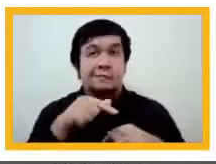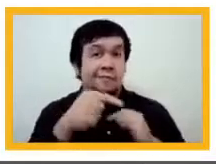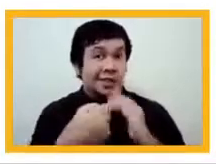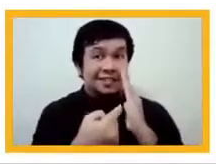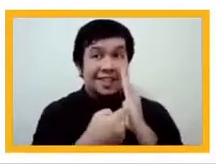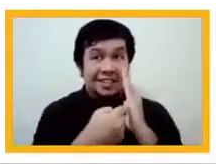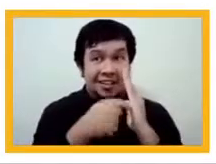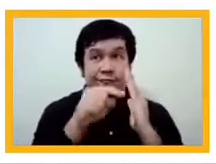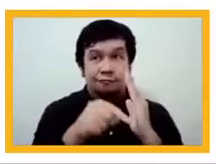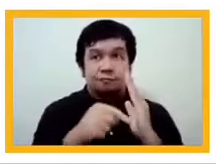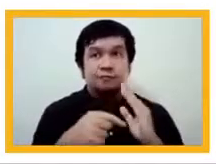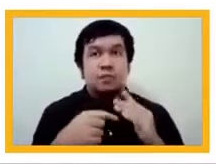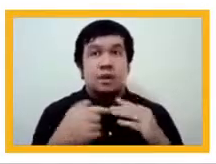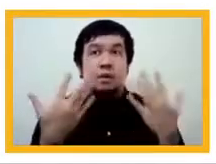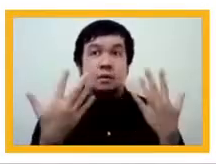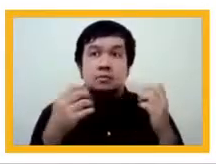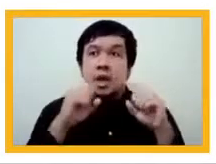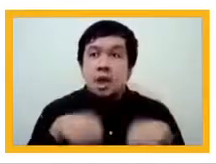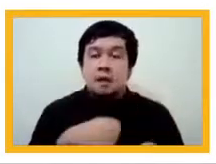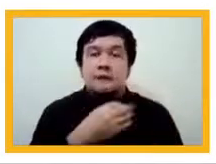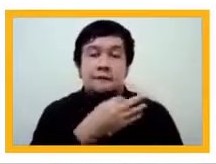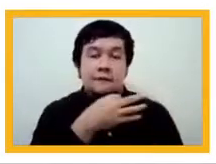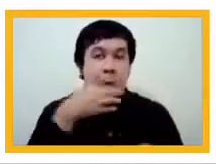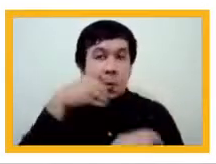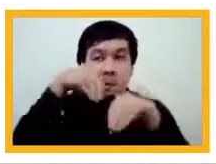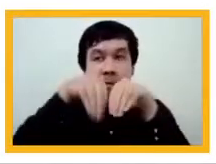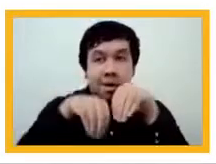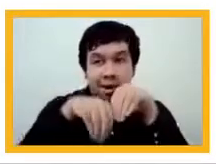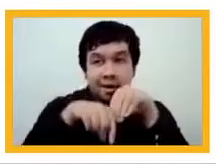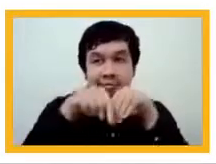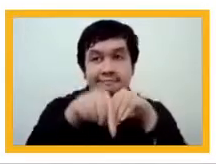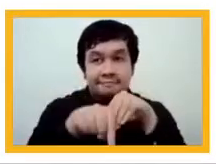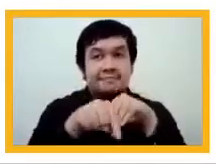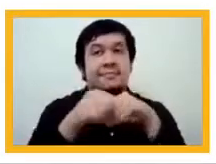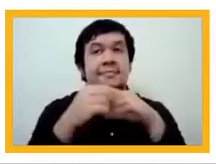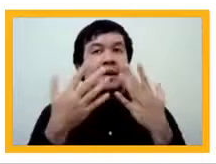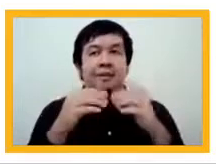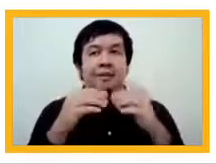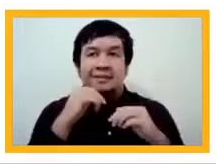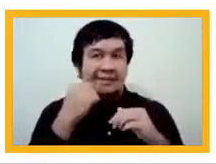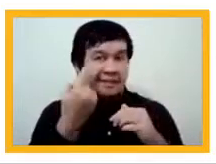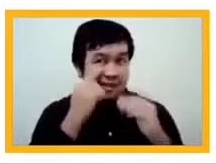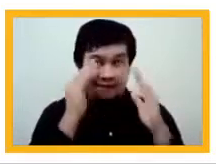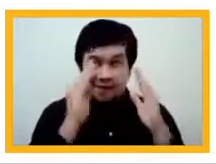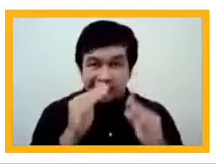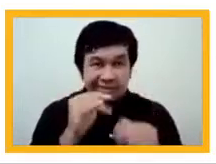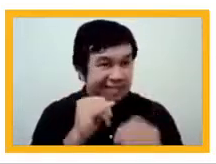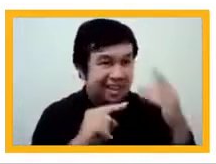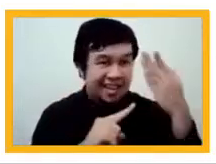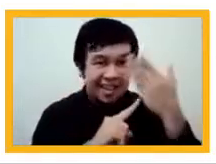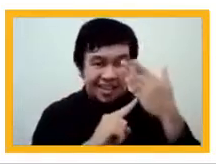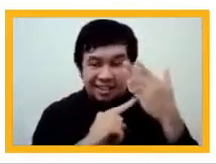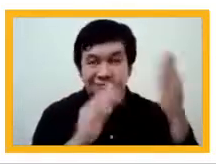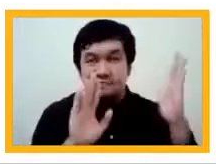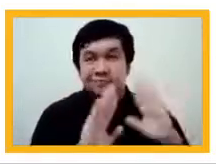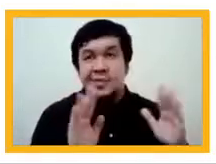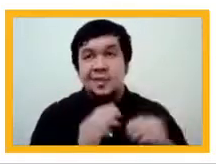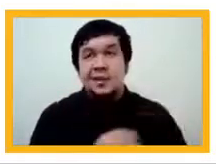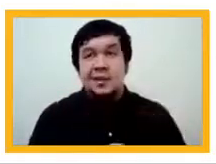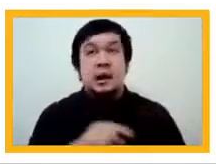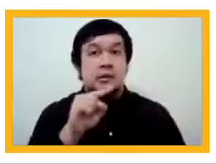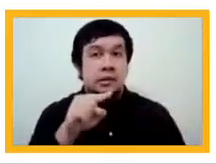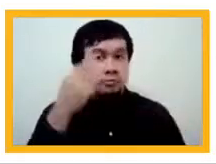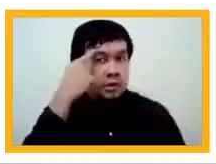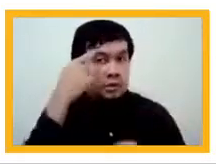Right. So there are areas where developing countries has advantage, and we should probably invest more heavily